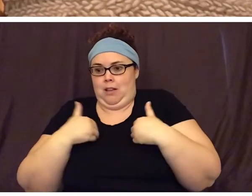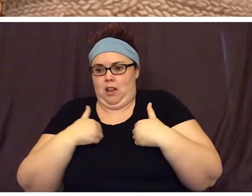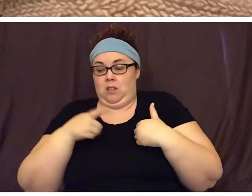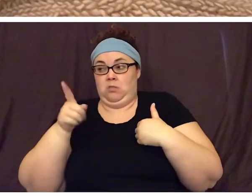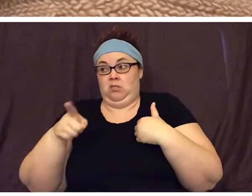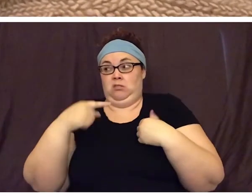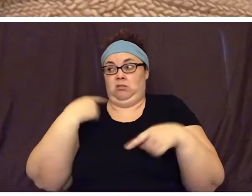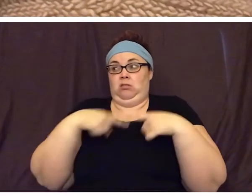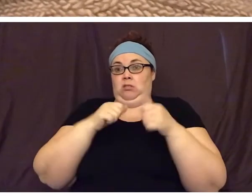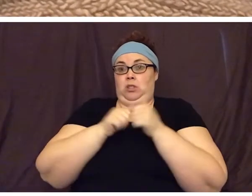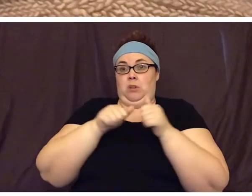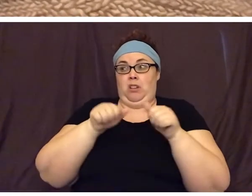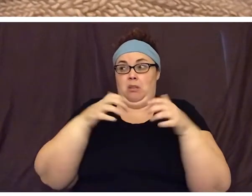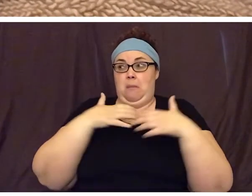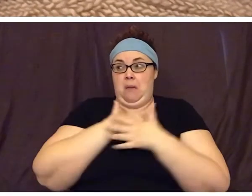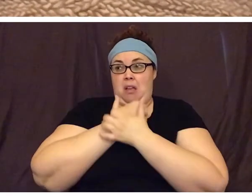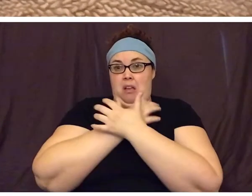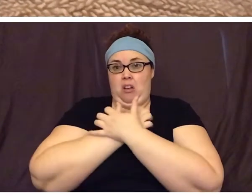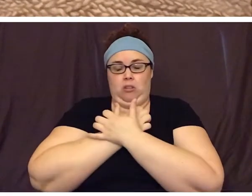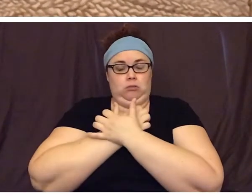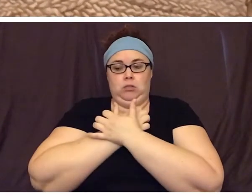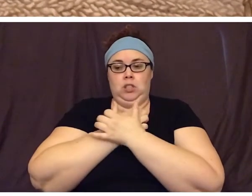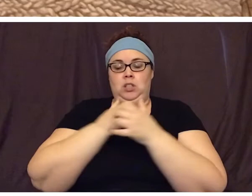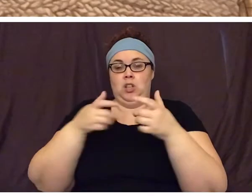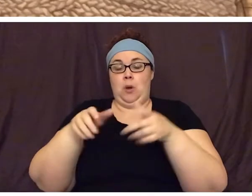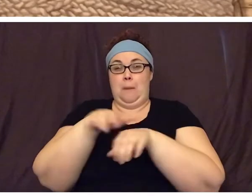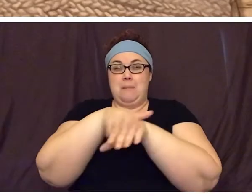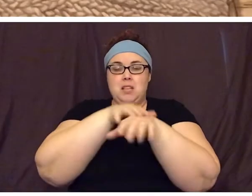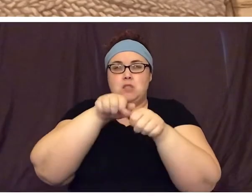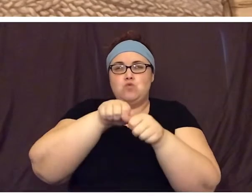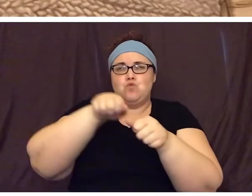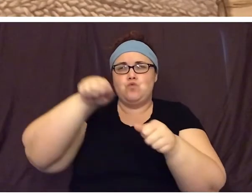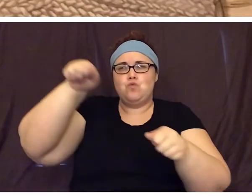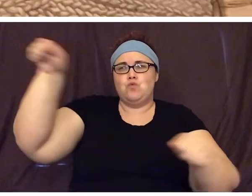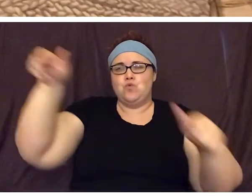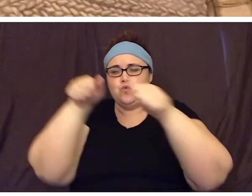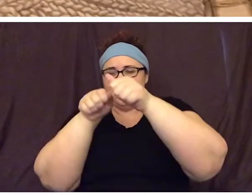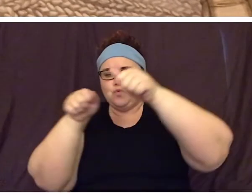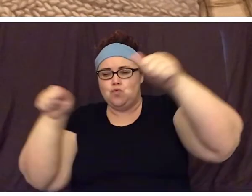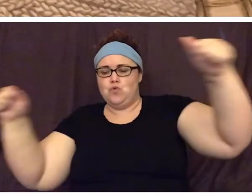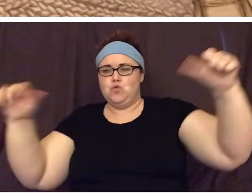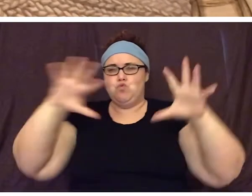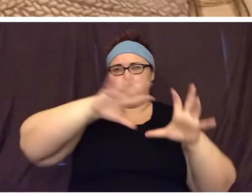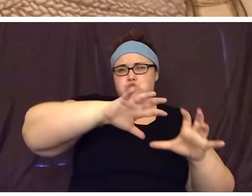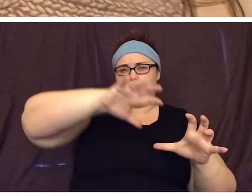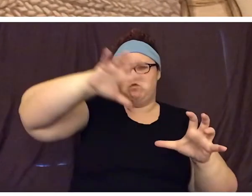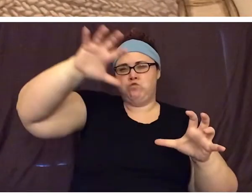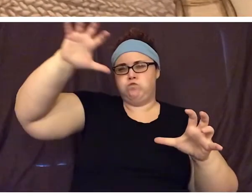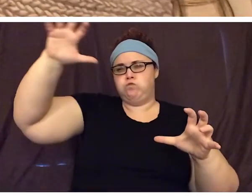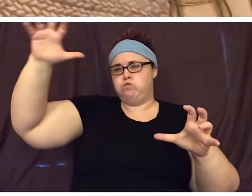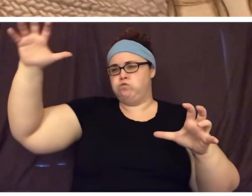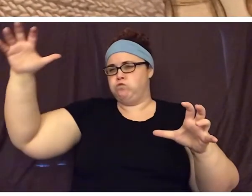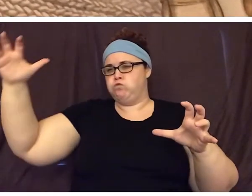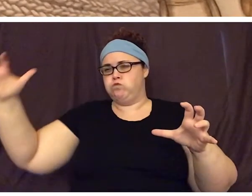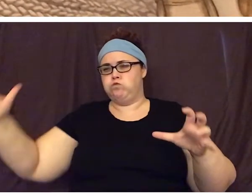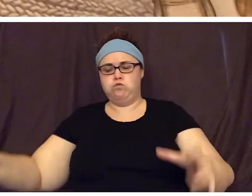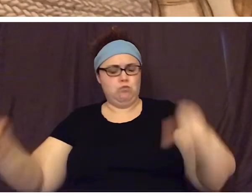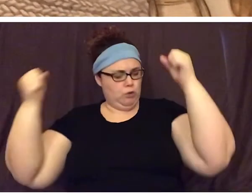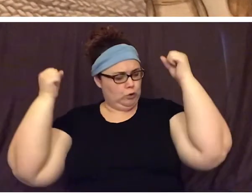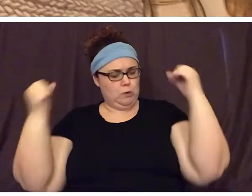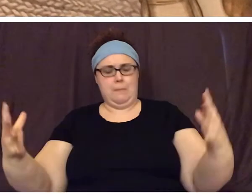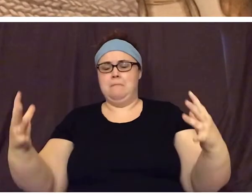with a bear? The mitten swelled and stretched. It was pulled and bulged too many times its